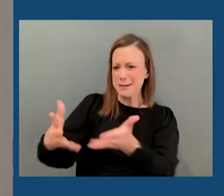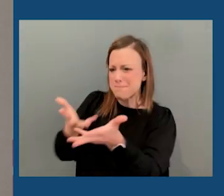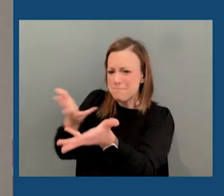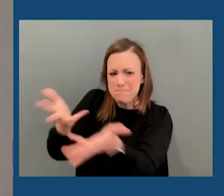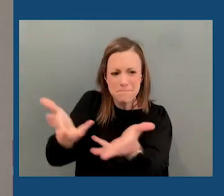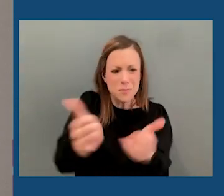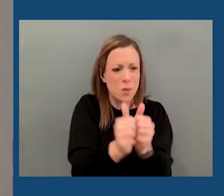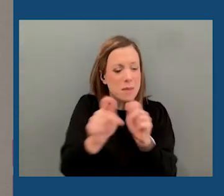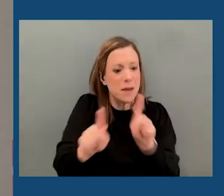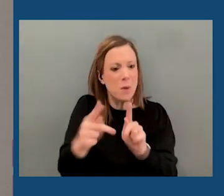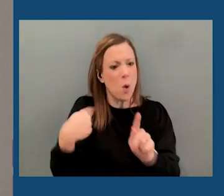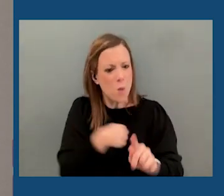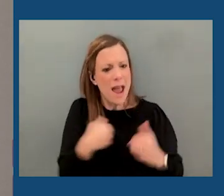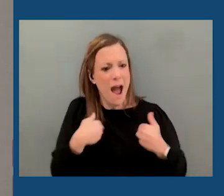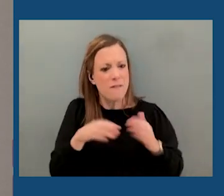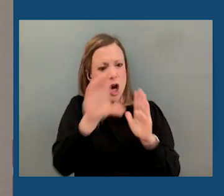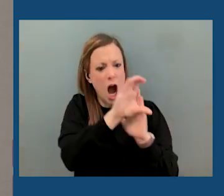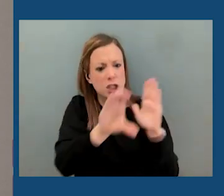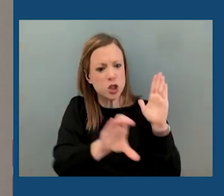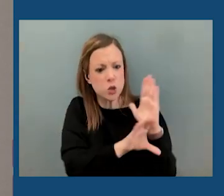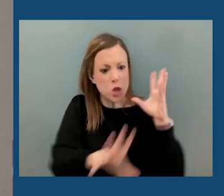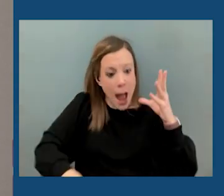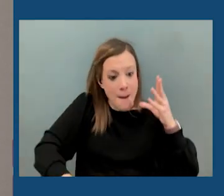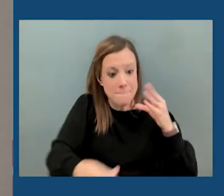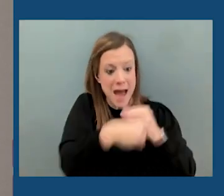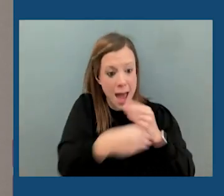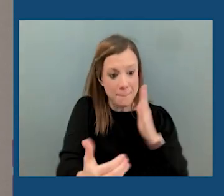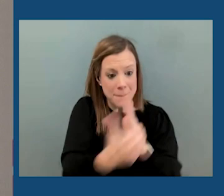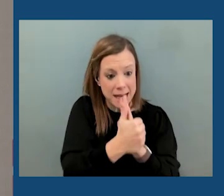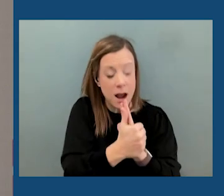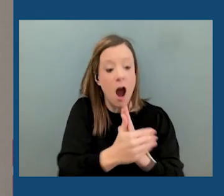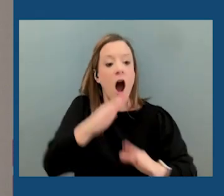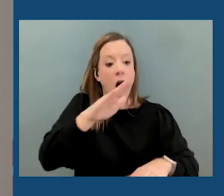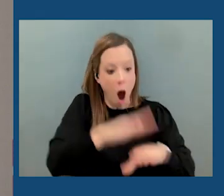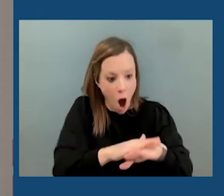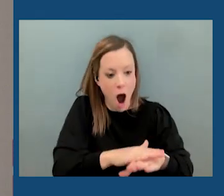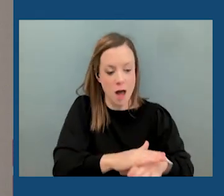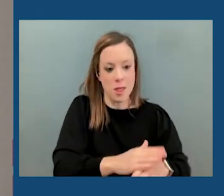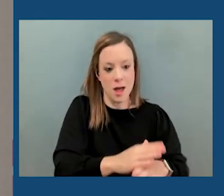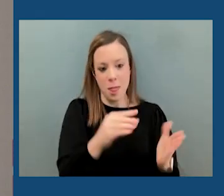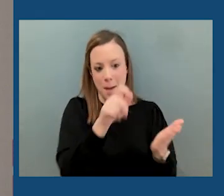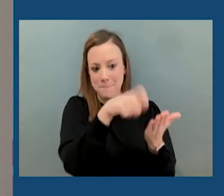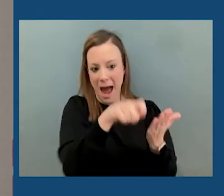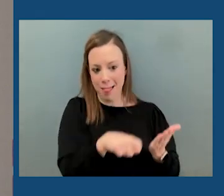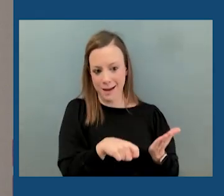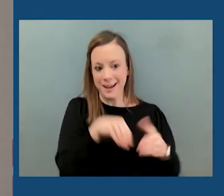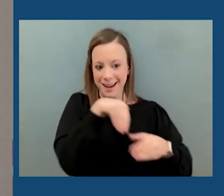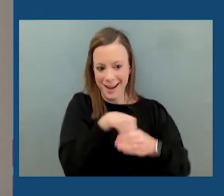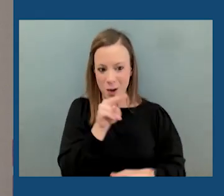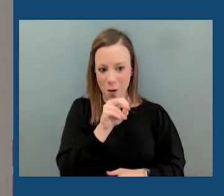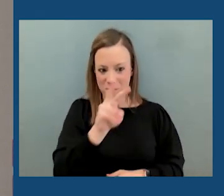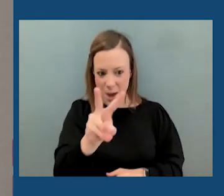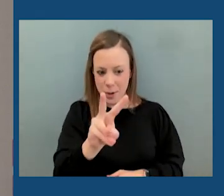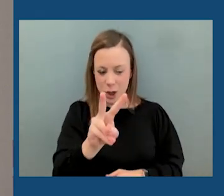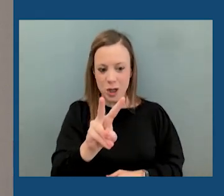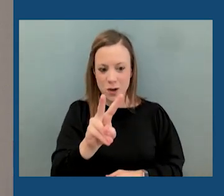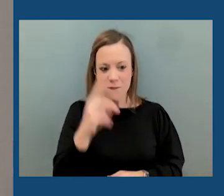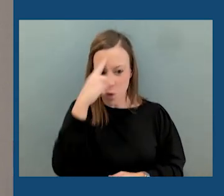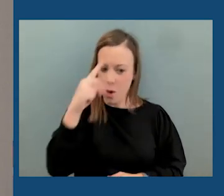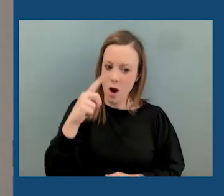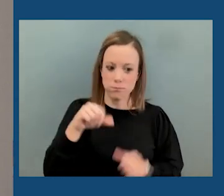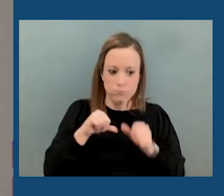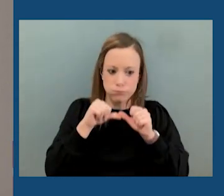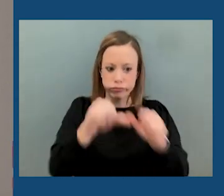constitutional amendment on the ballot in November. We do. And that